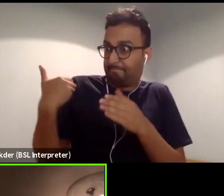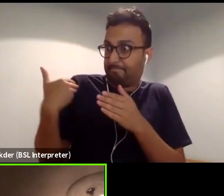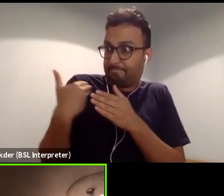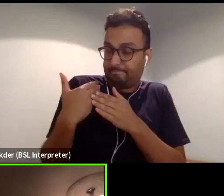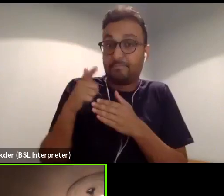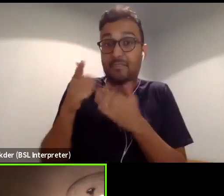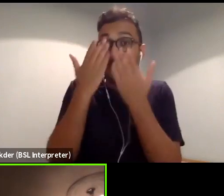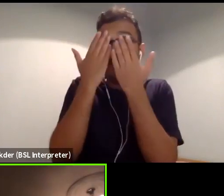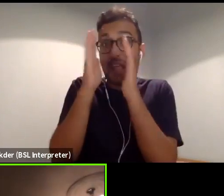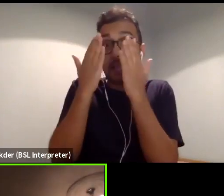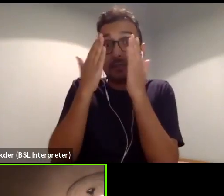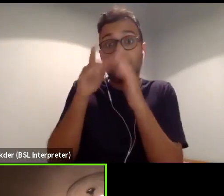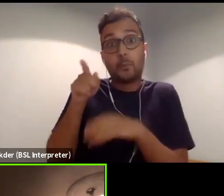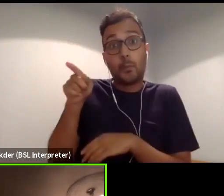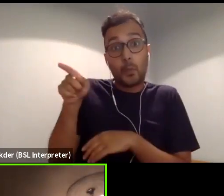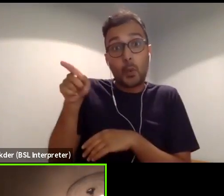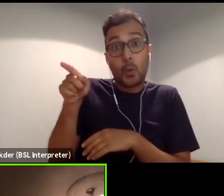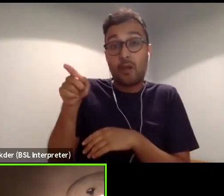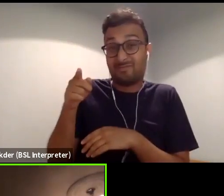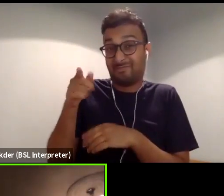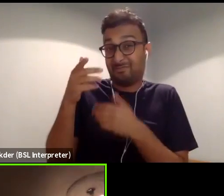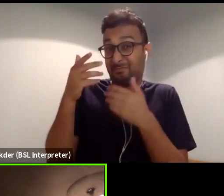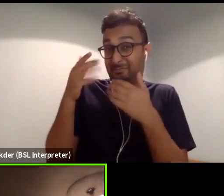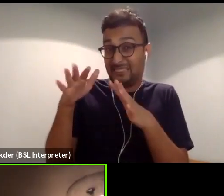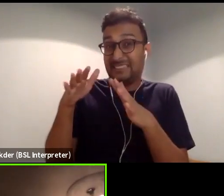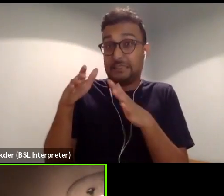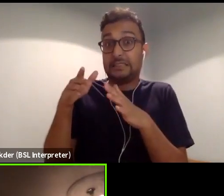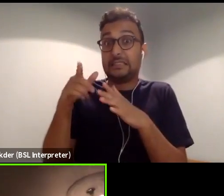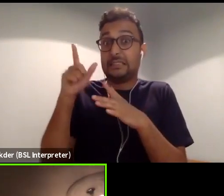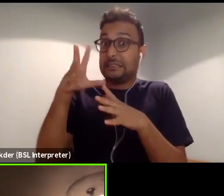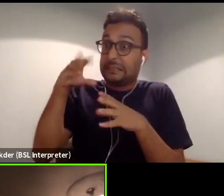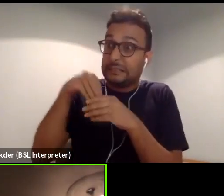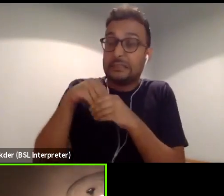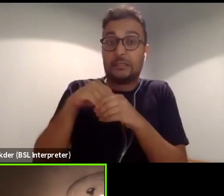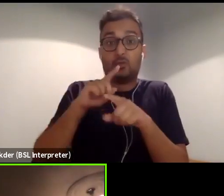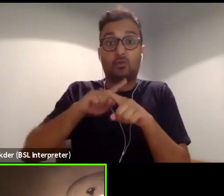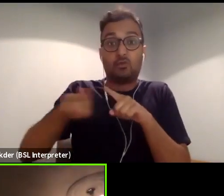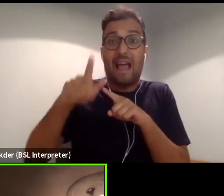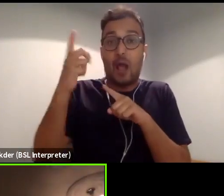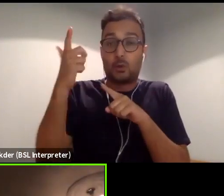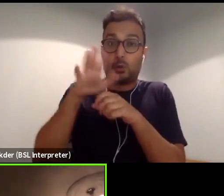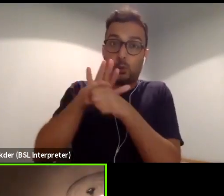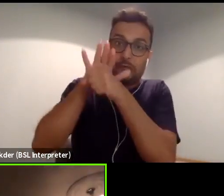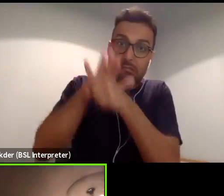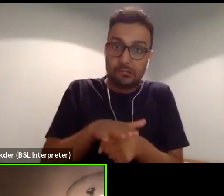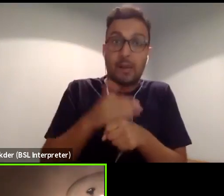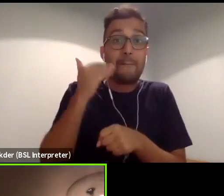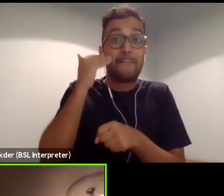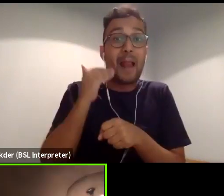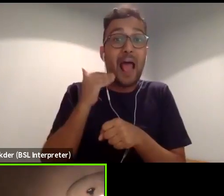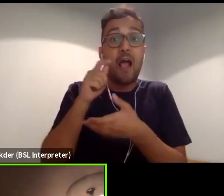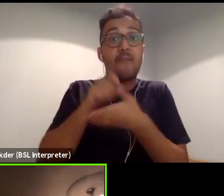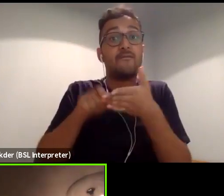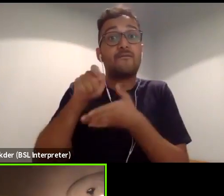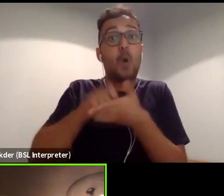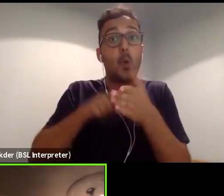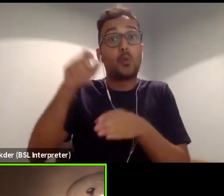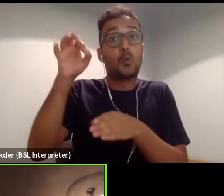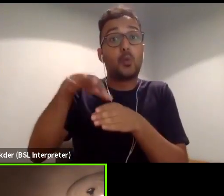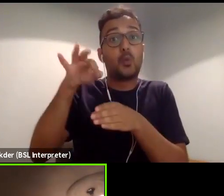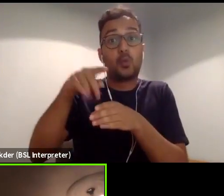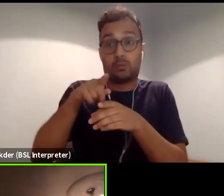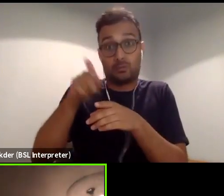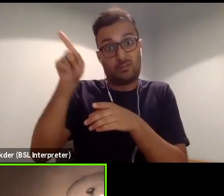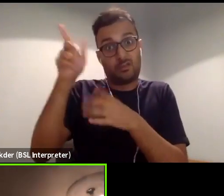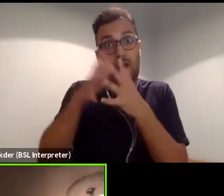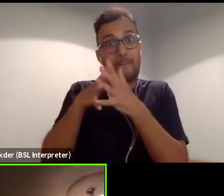role in attempting to suppress the black vote, well, and succeeding in suppressing the black vote in America the